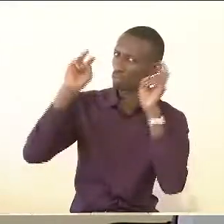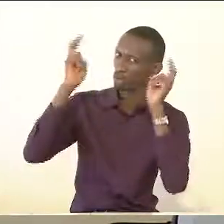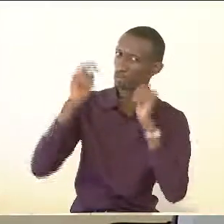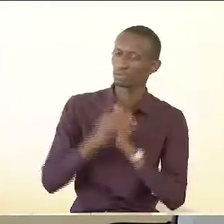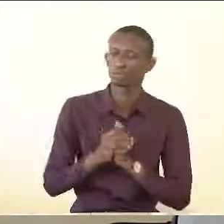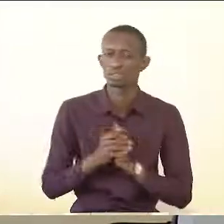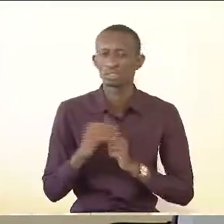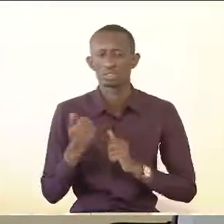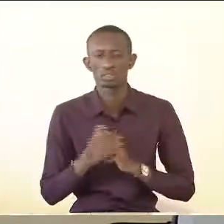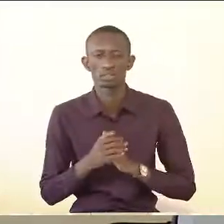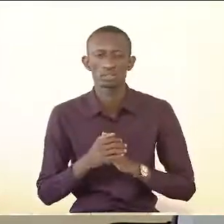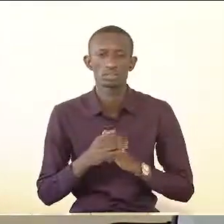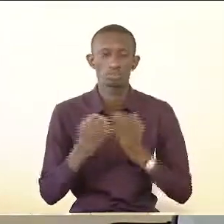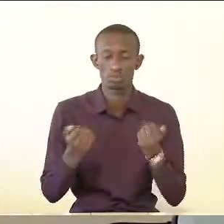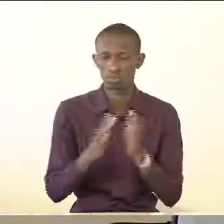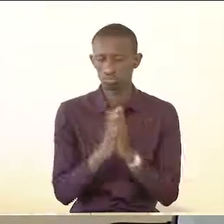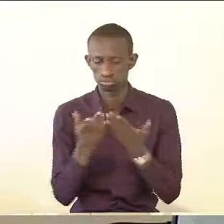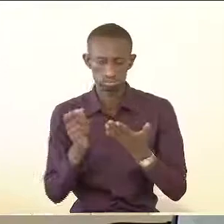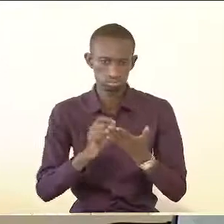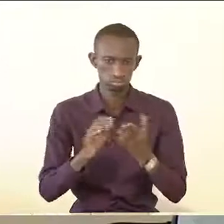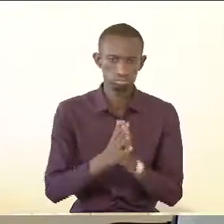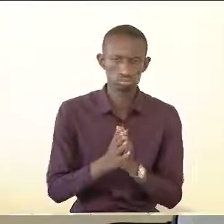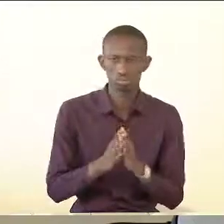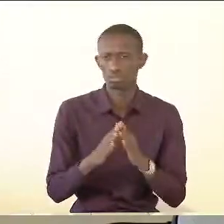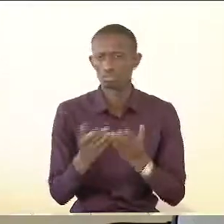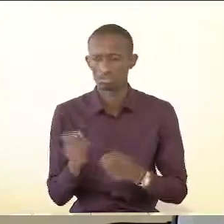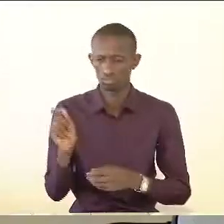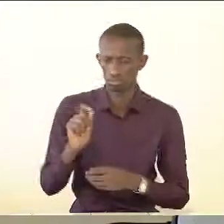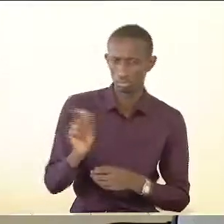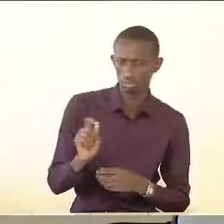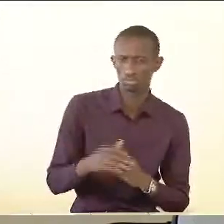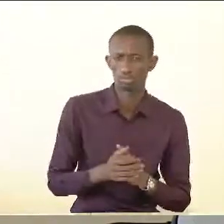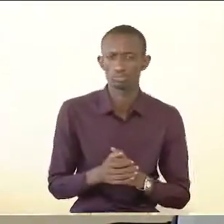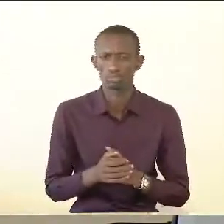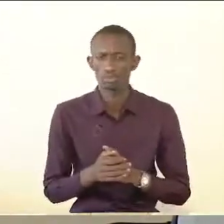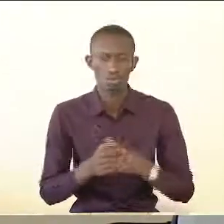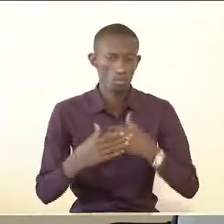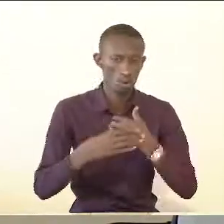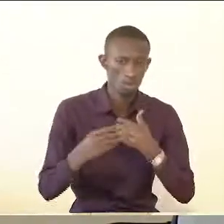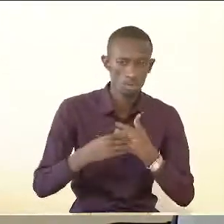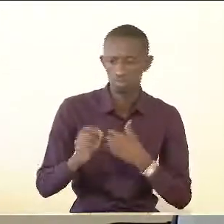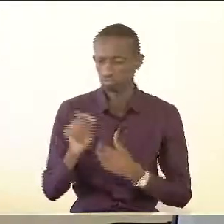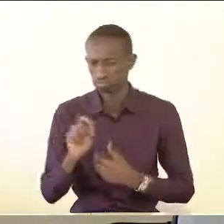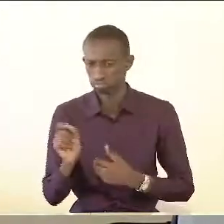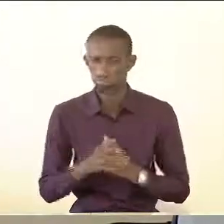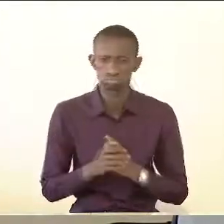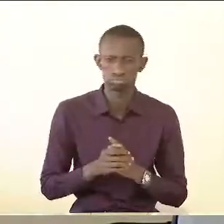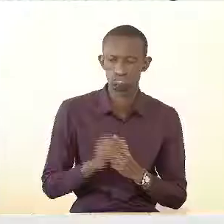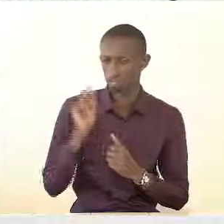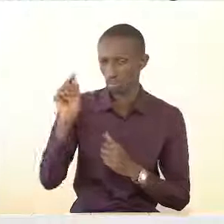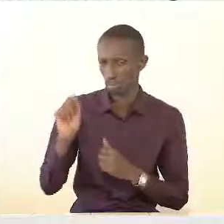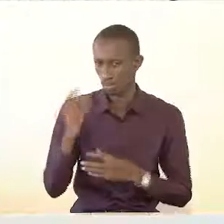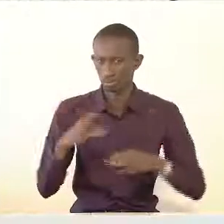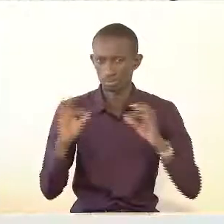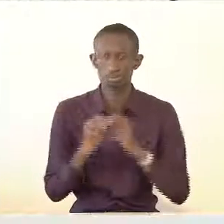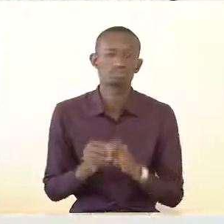the important information or concepts that will be found in that lesson. So as I mentioned, the